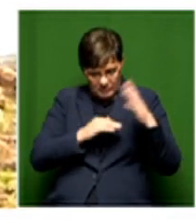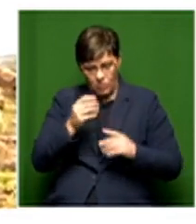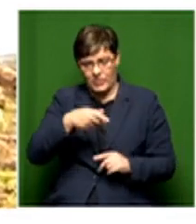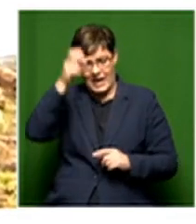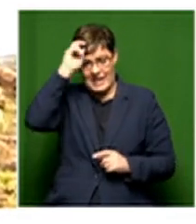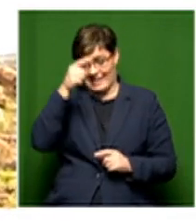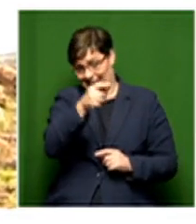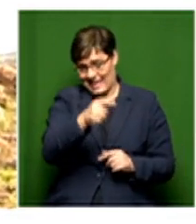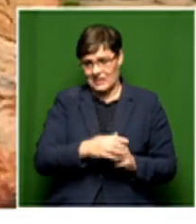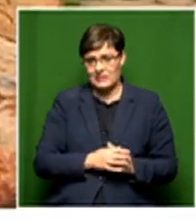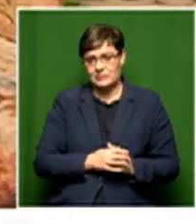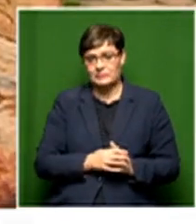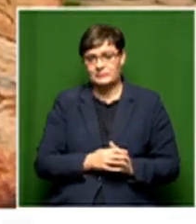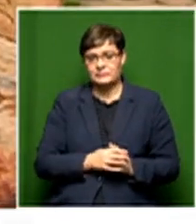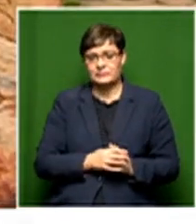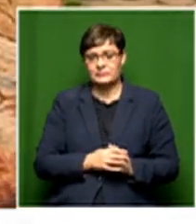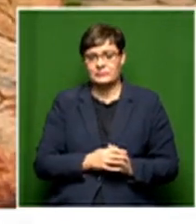Mapungubwe up on top of that hill.